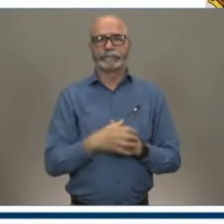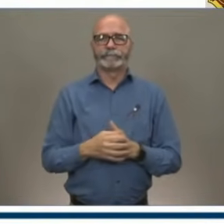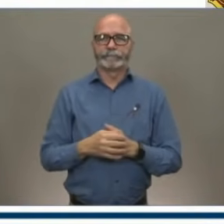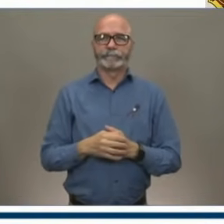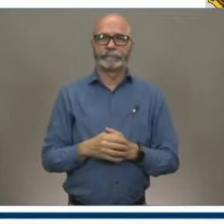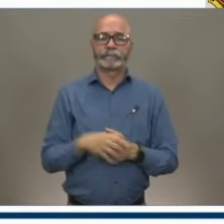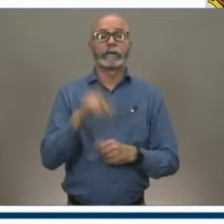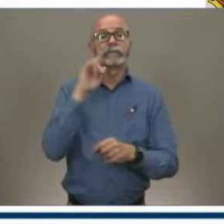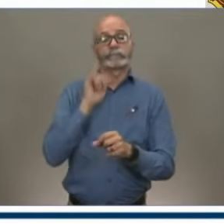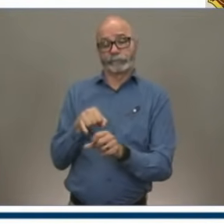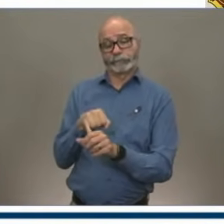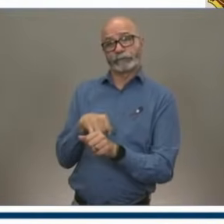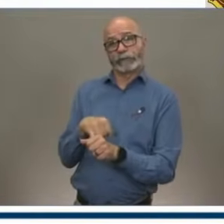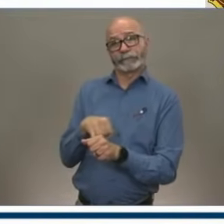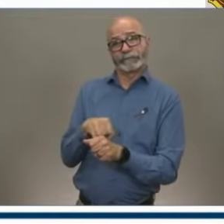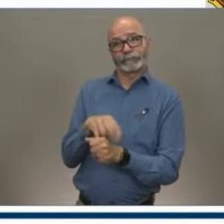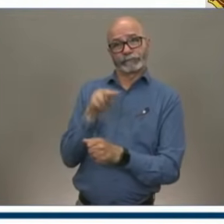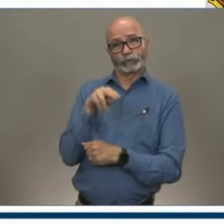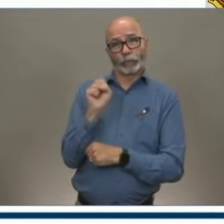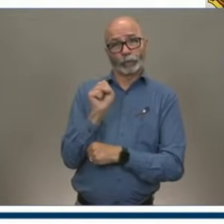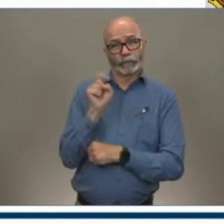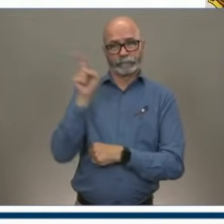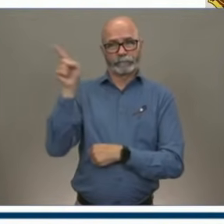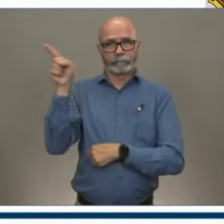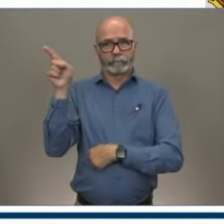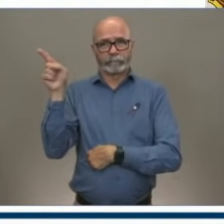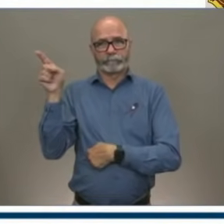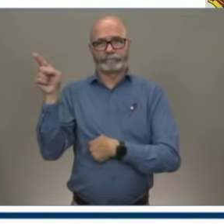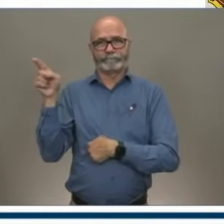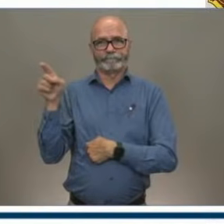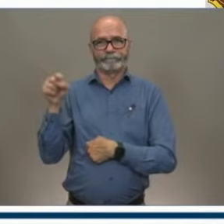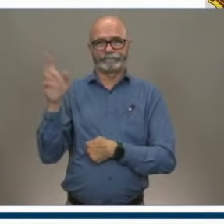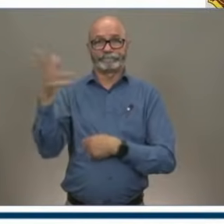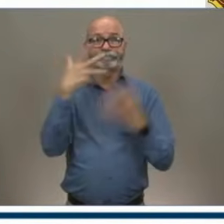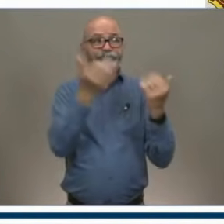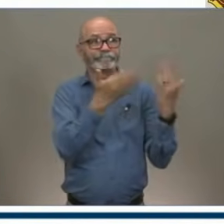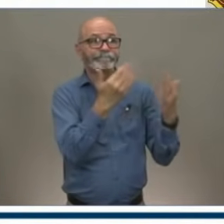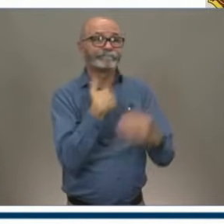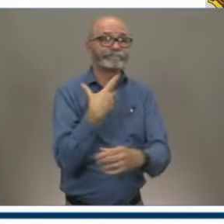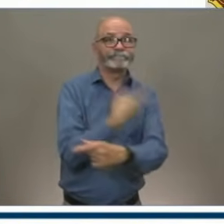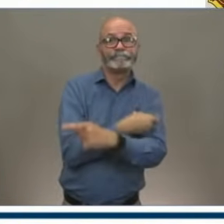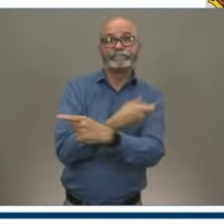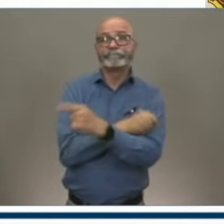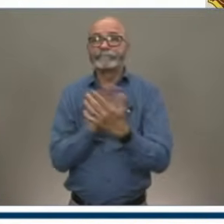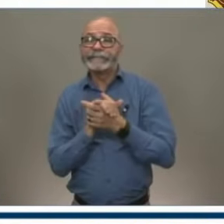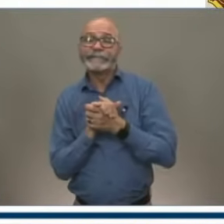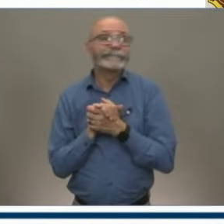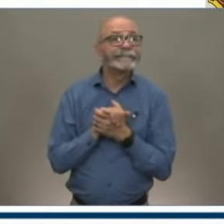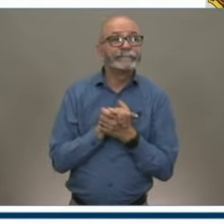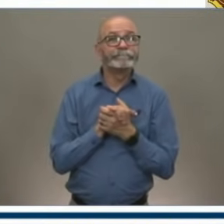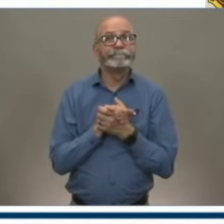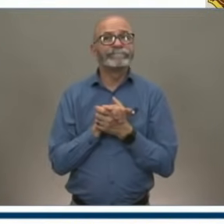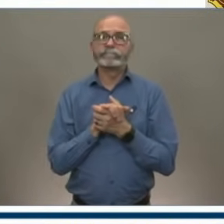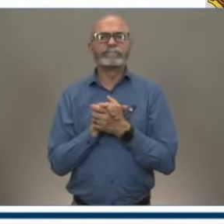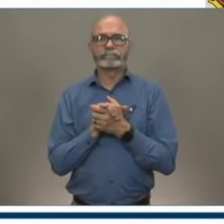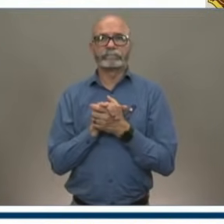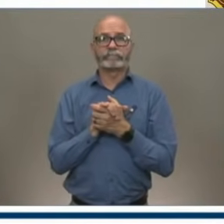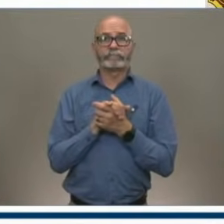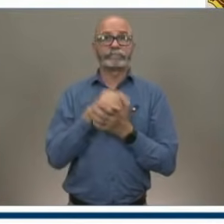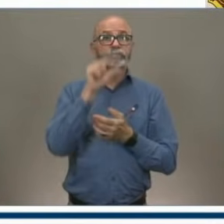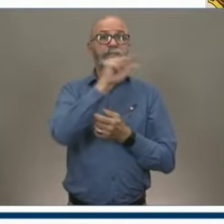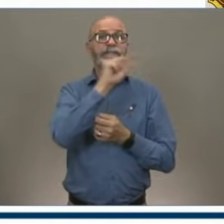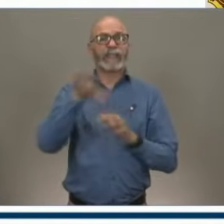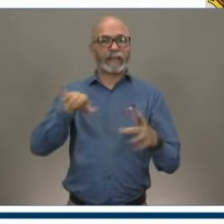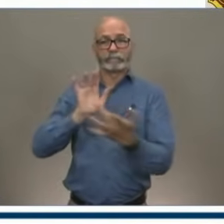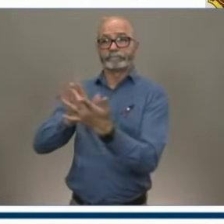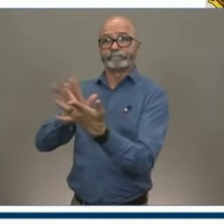they are eager to support the province's efforts for vaccine administration, and they have not yet been contacted by the government. Recognizing that the